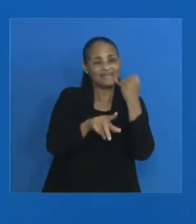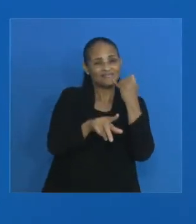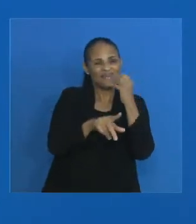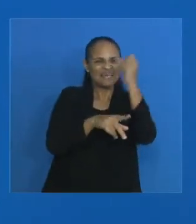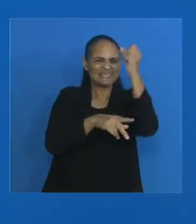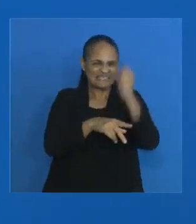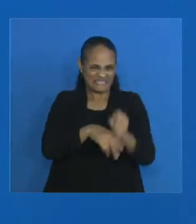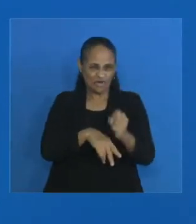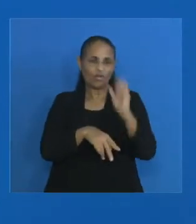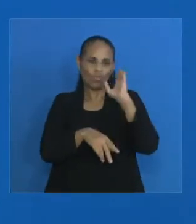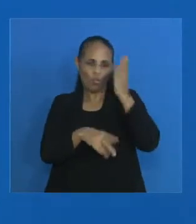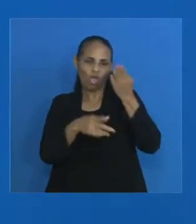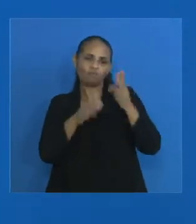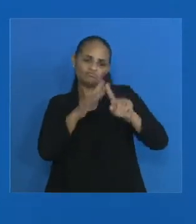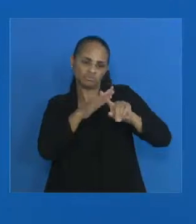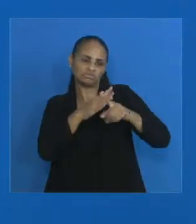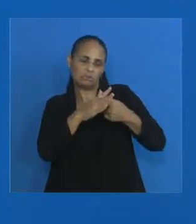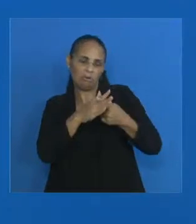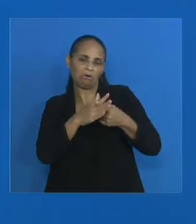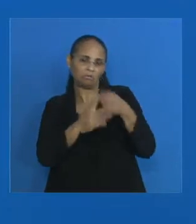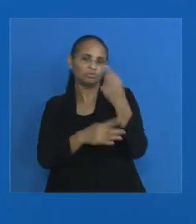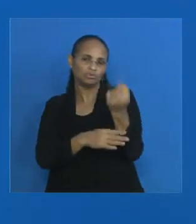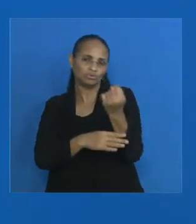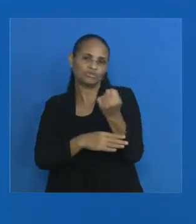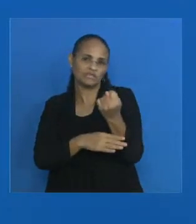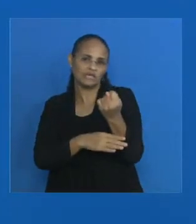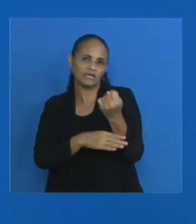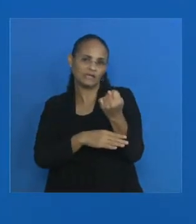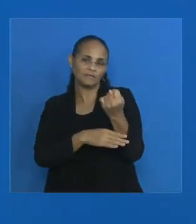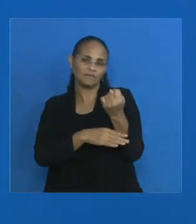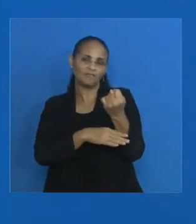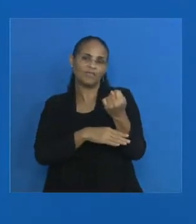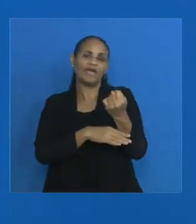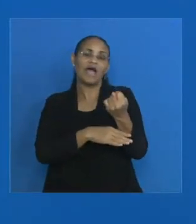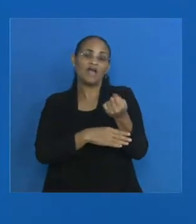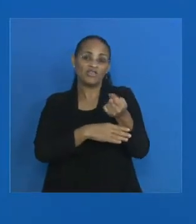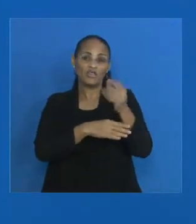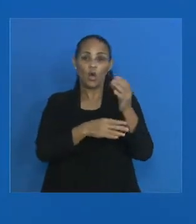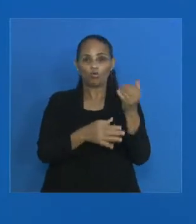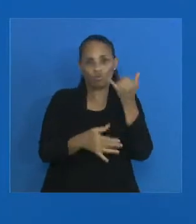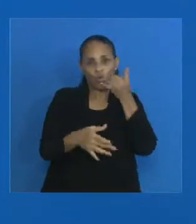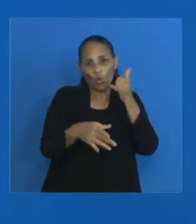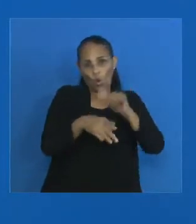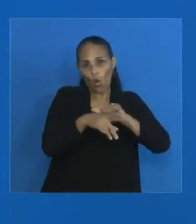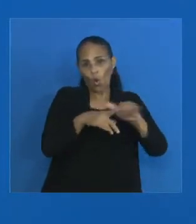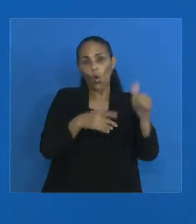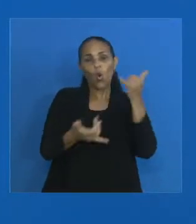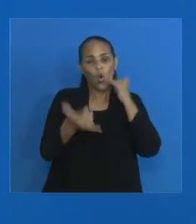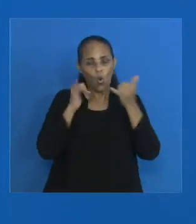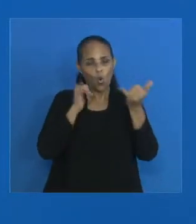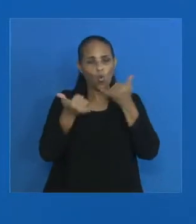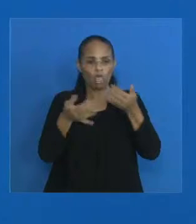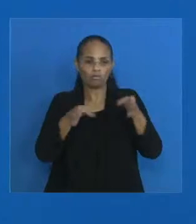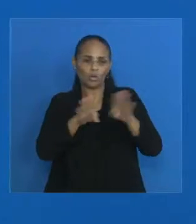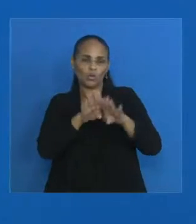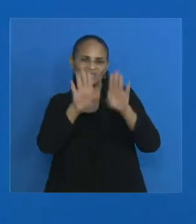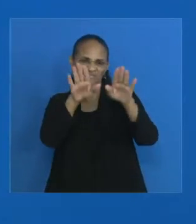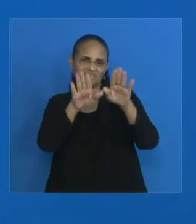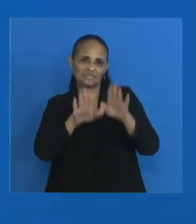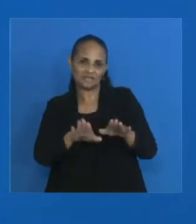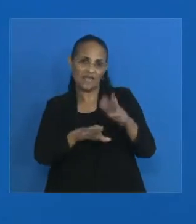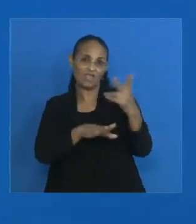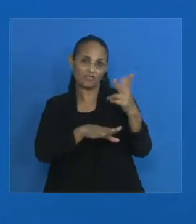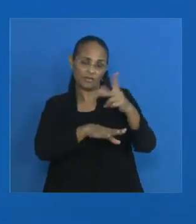Southside will open on Tuesday. The call center will close on Sunday, September 13th at 3